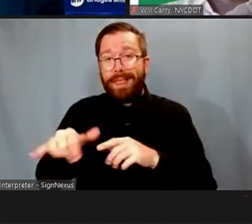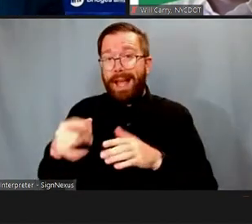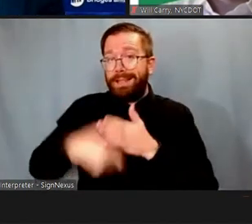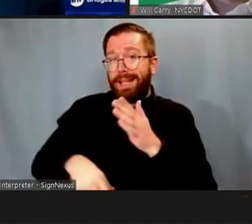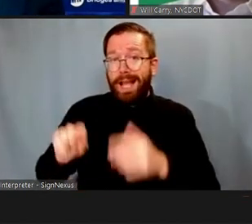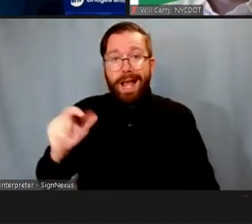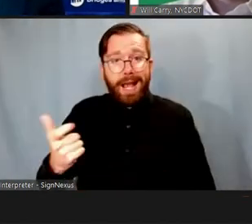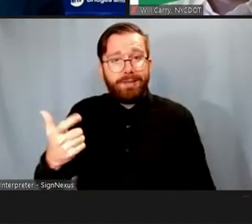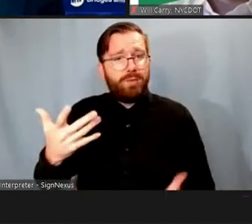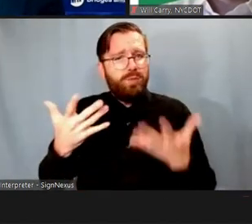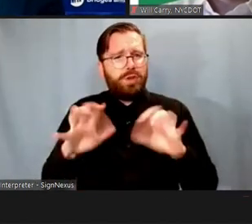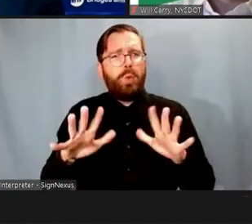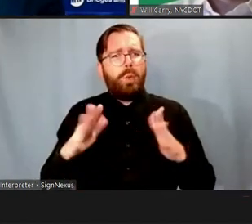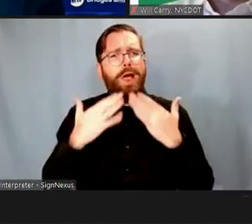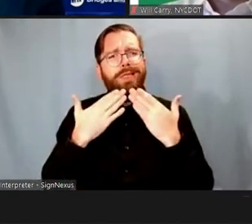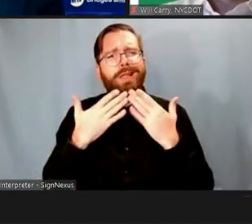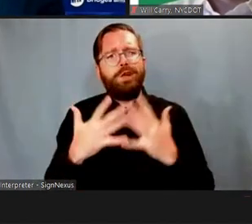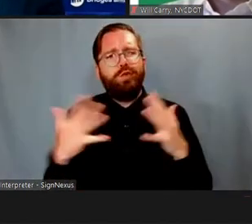much